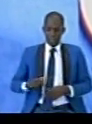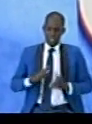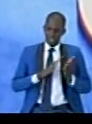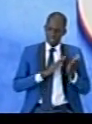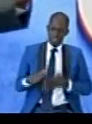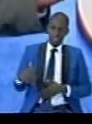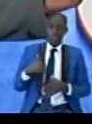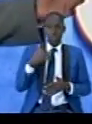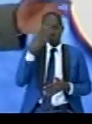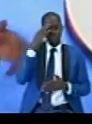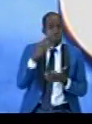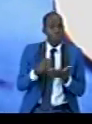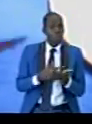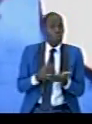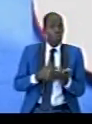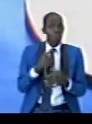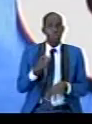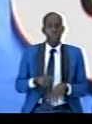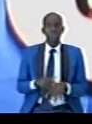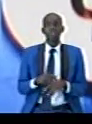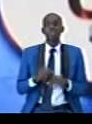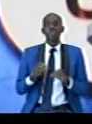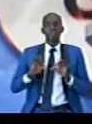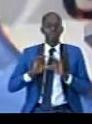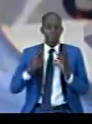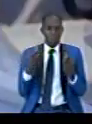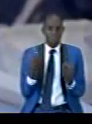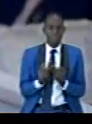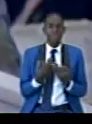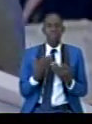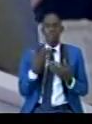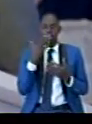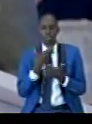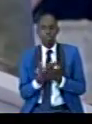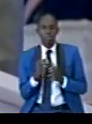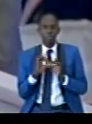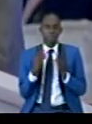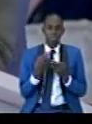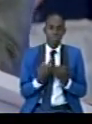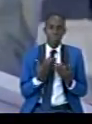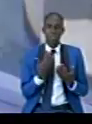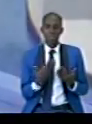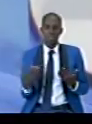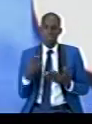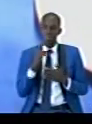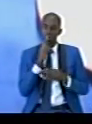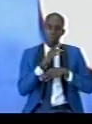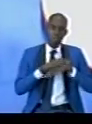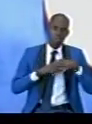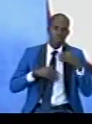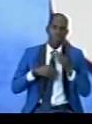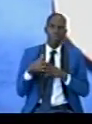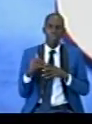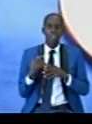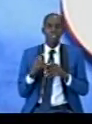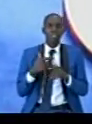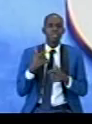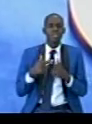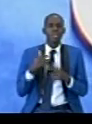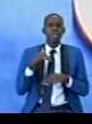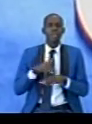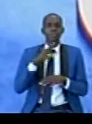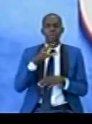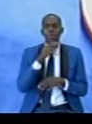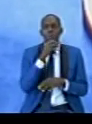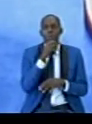you know, the family has been going on jolly well, and then at your age, old in